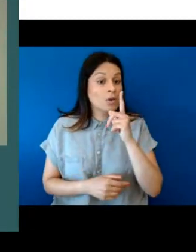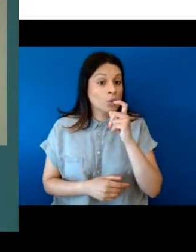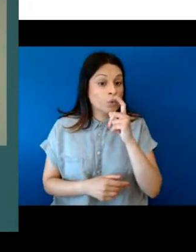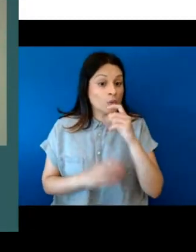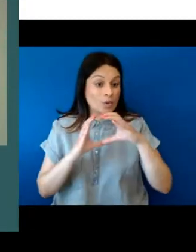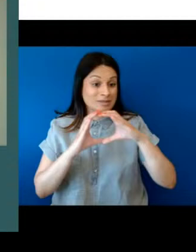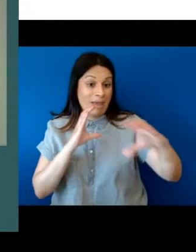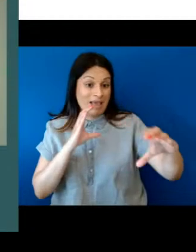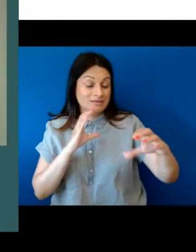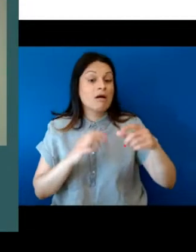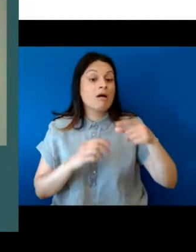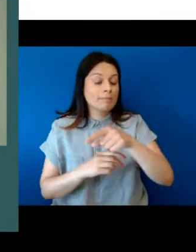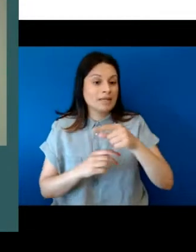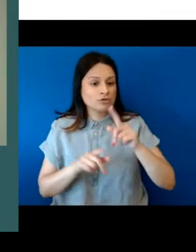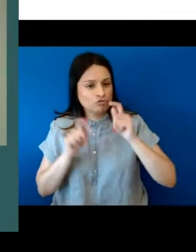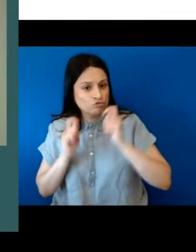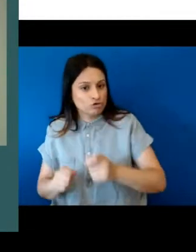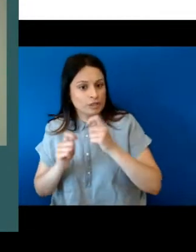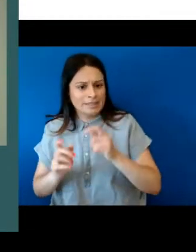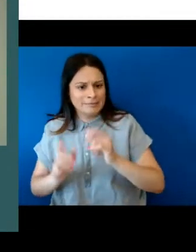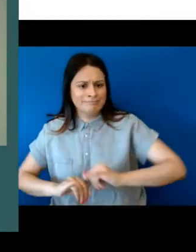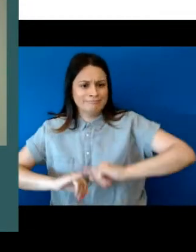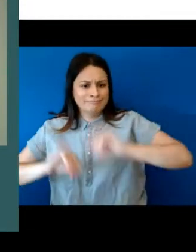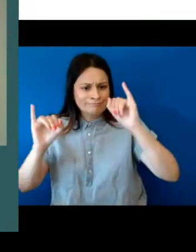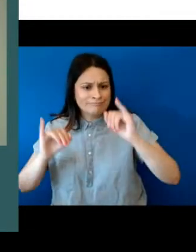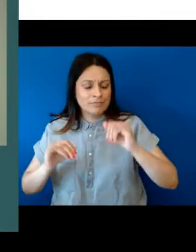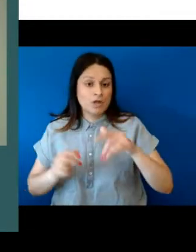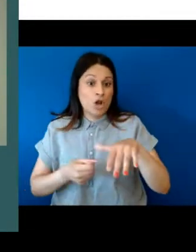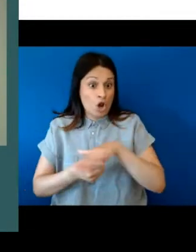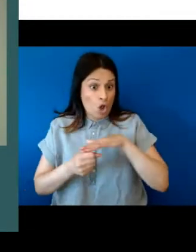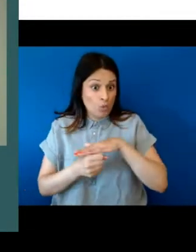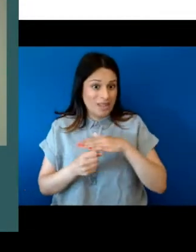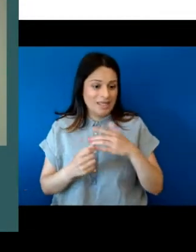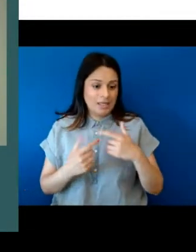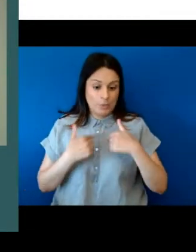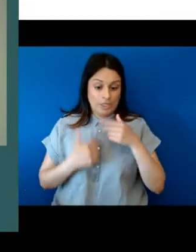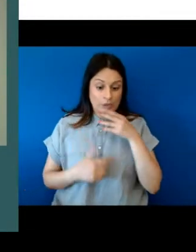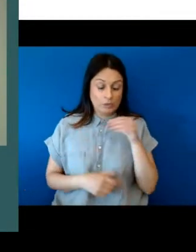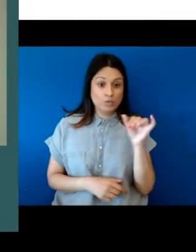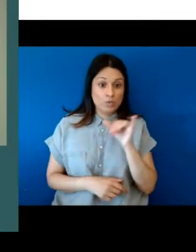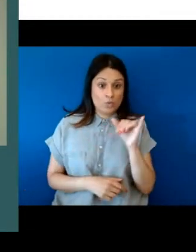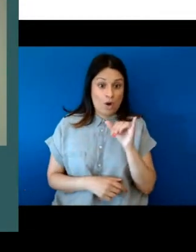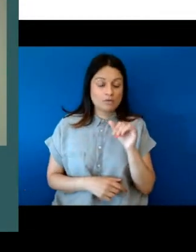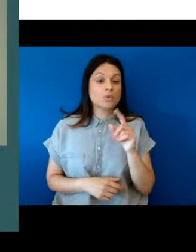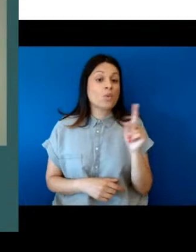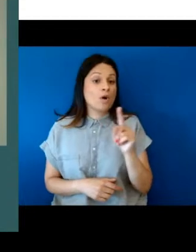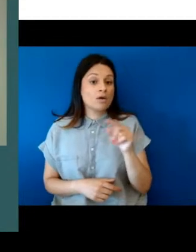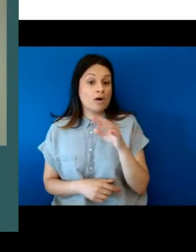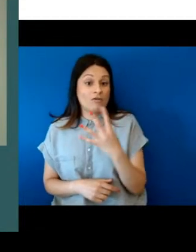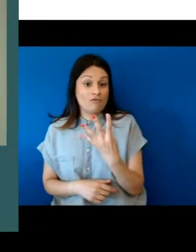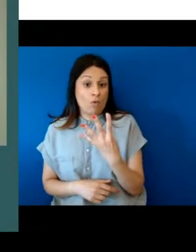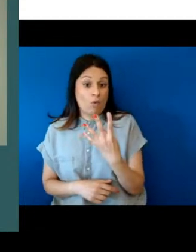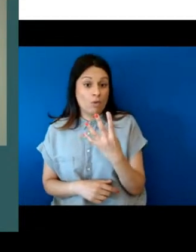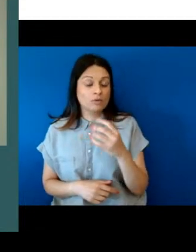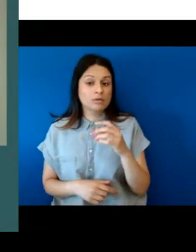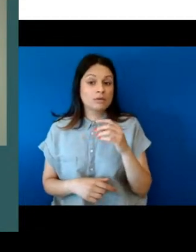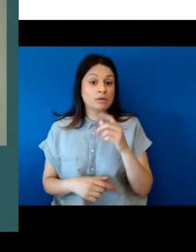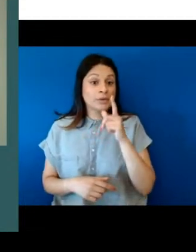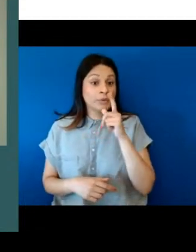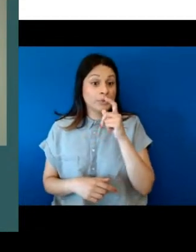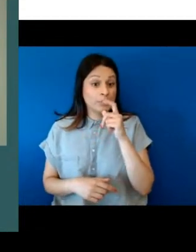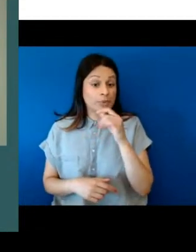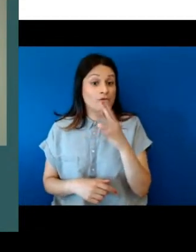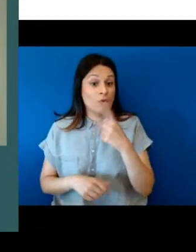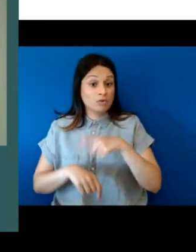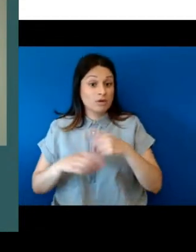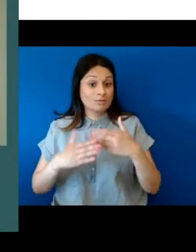asthma. Now, locally in our centre, we use 4 puffs of salbutamol 4 times a day for 4 days whenever children